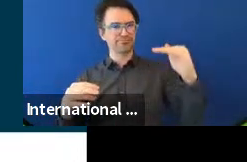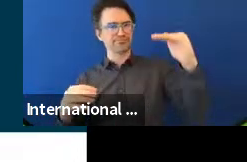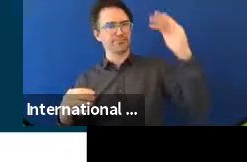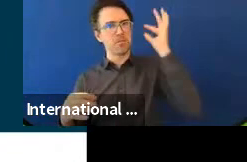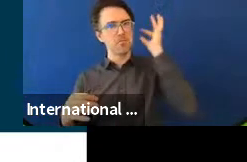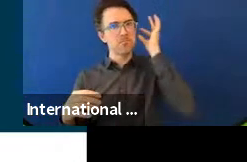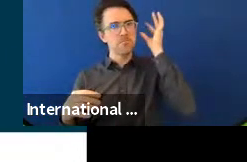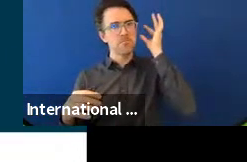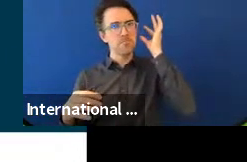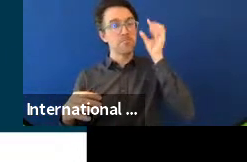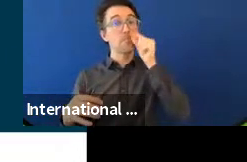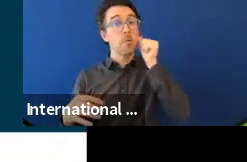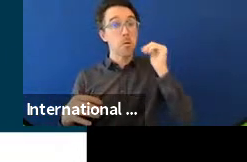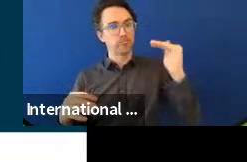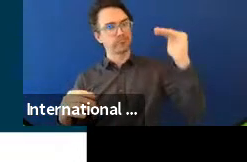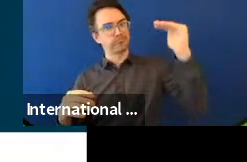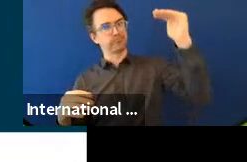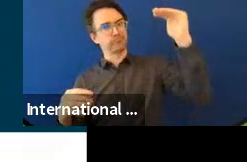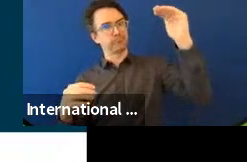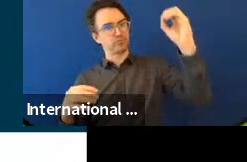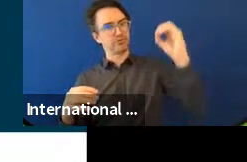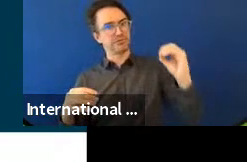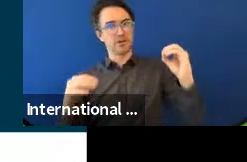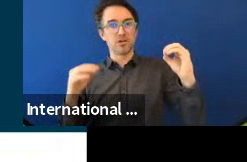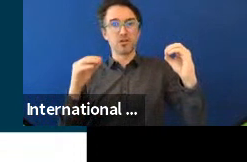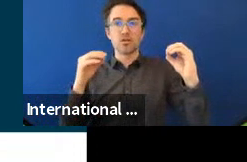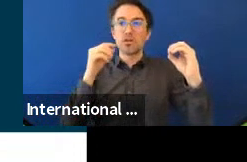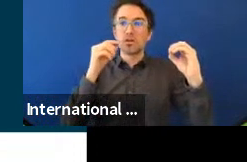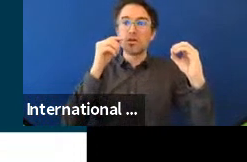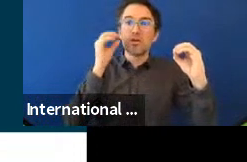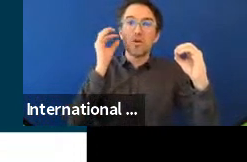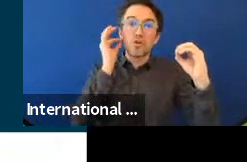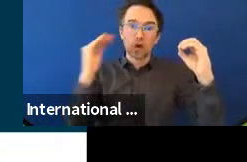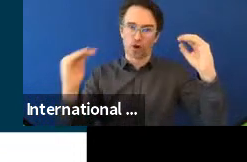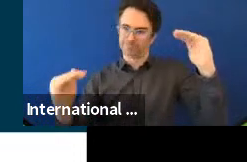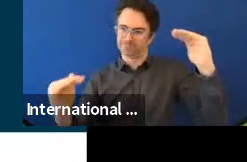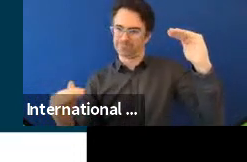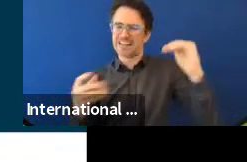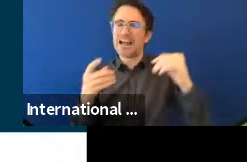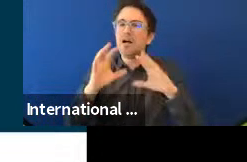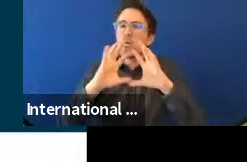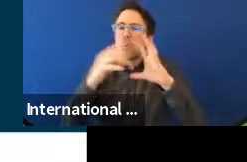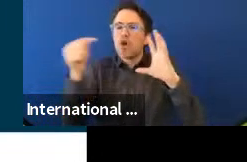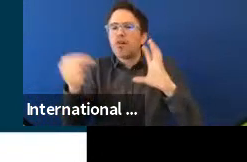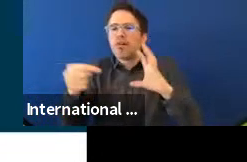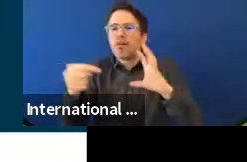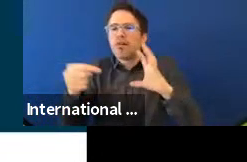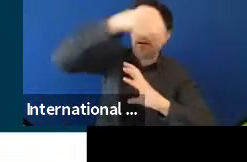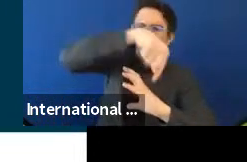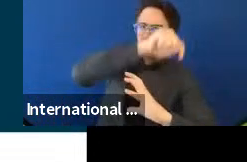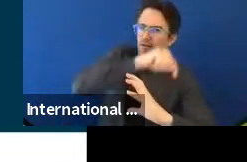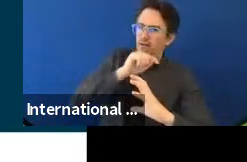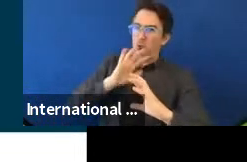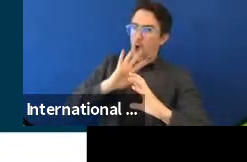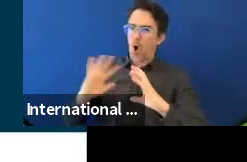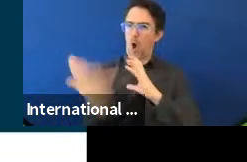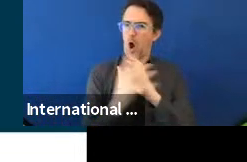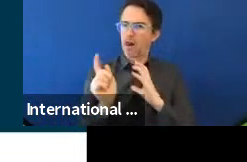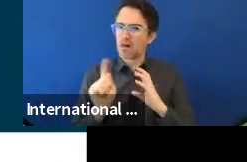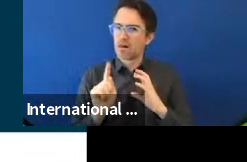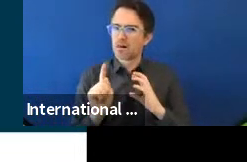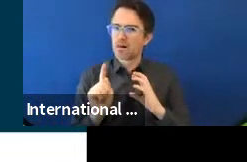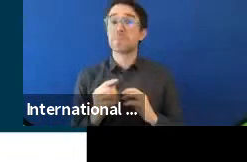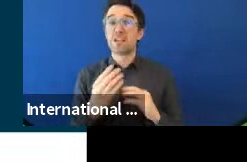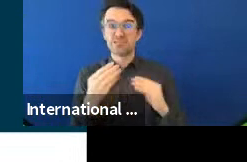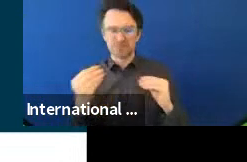130 in some regions, which means 5 to 25% excess male births. And that